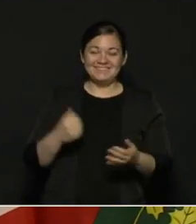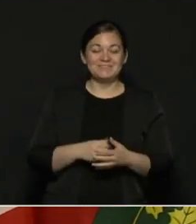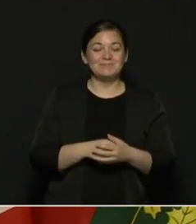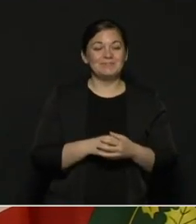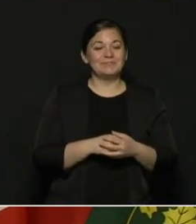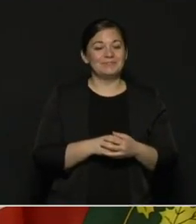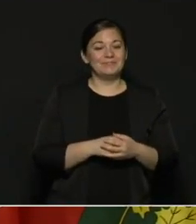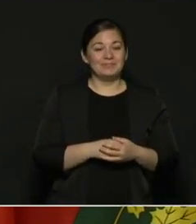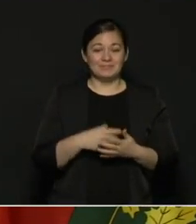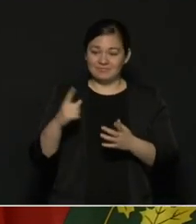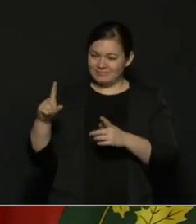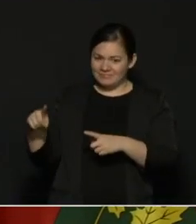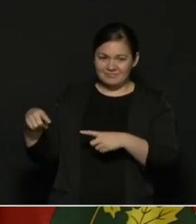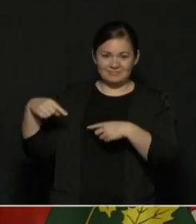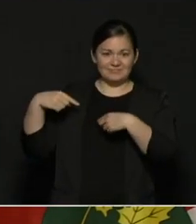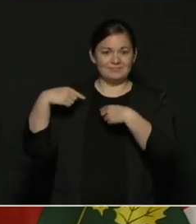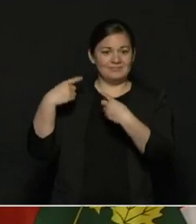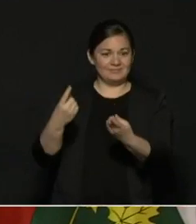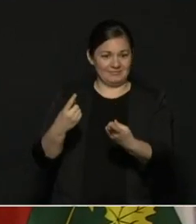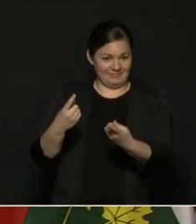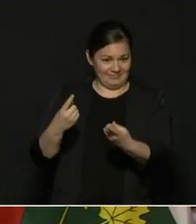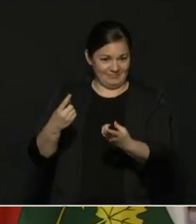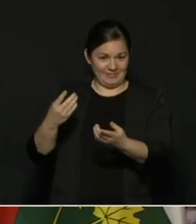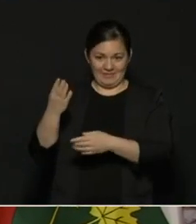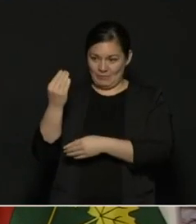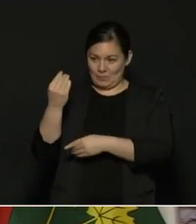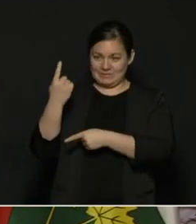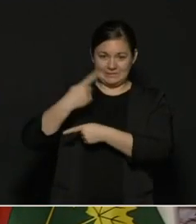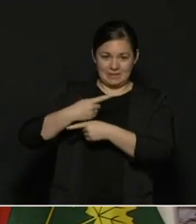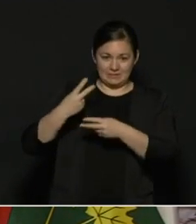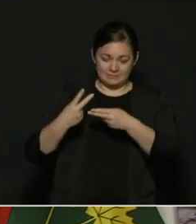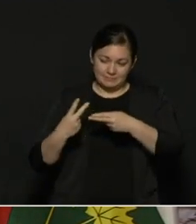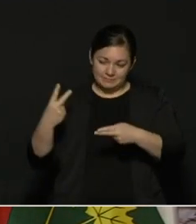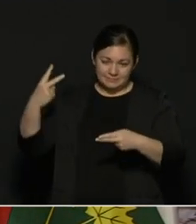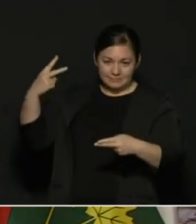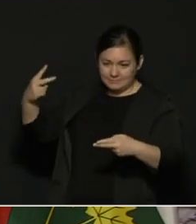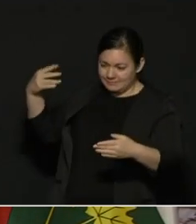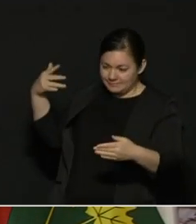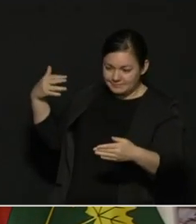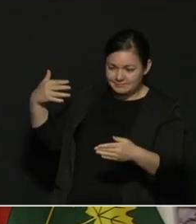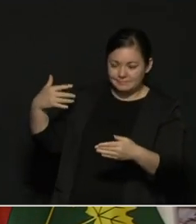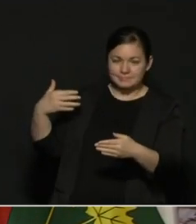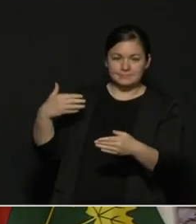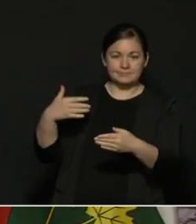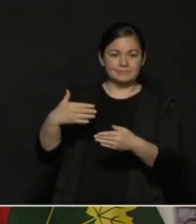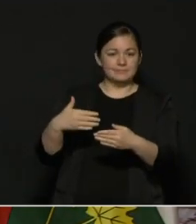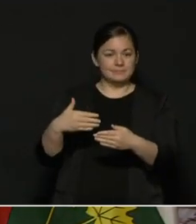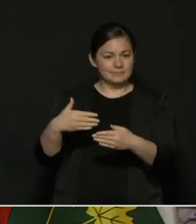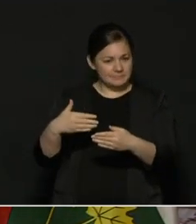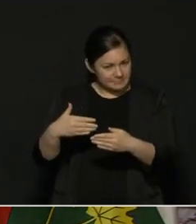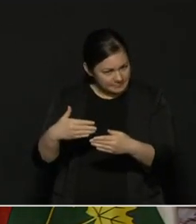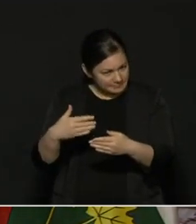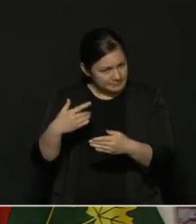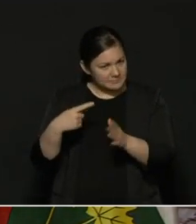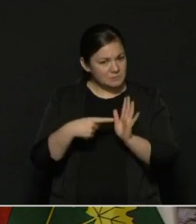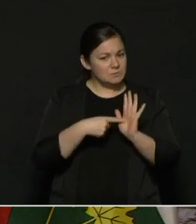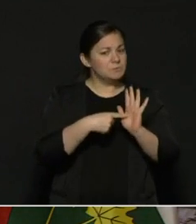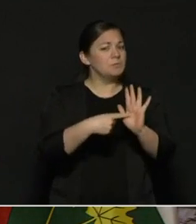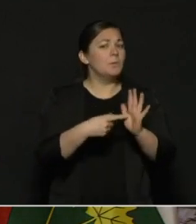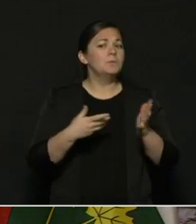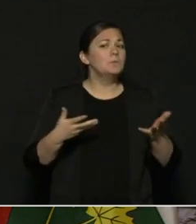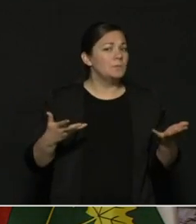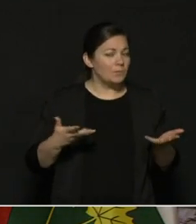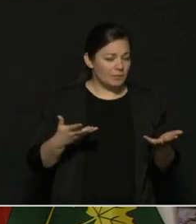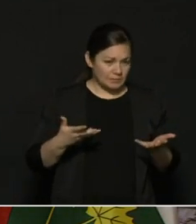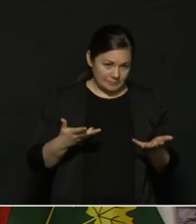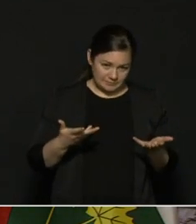14-day cycle, and that has demonstrated, as I were hoping to do, that we were wanting to see that